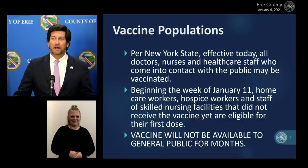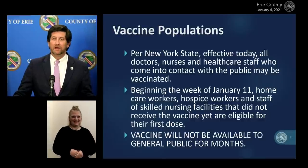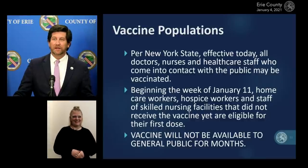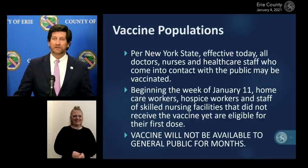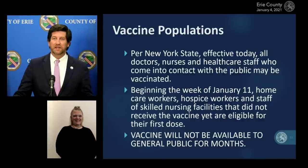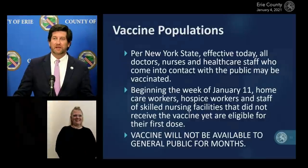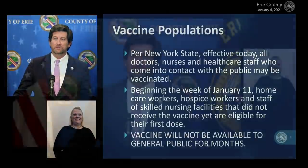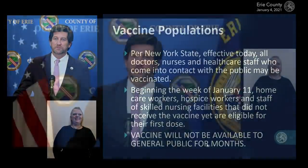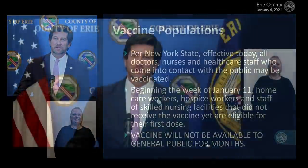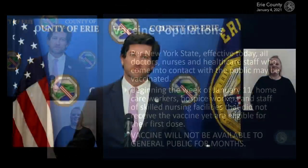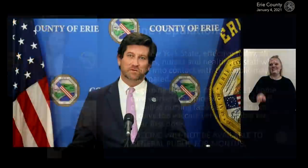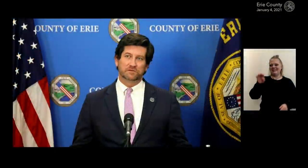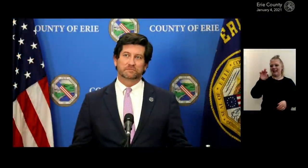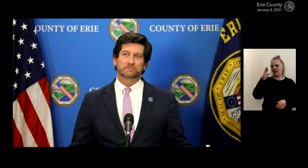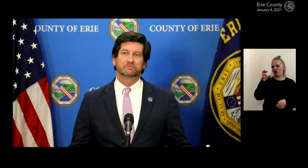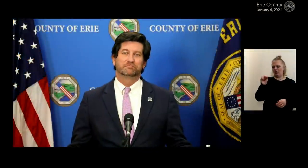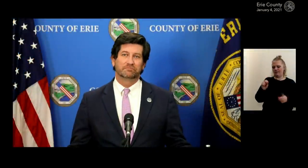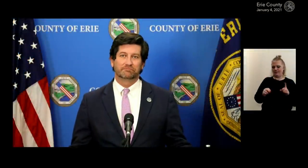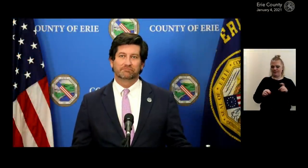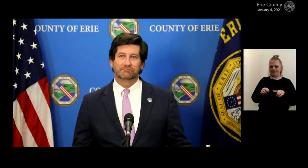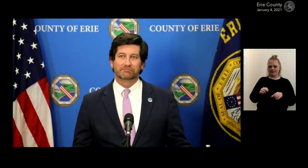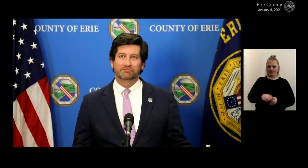Uh, Erin tie from spectrum news.